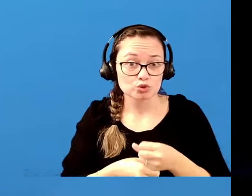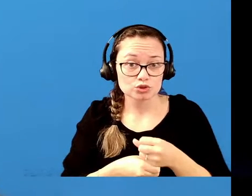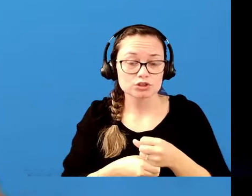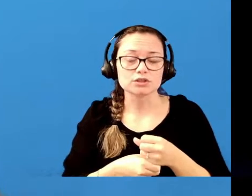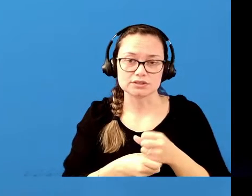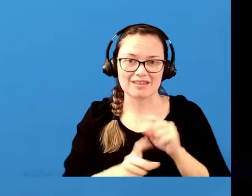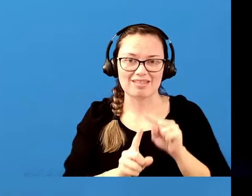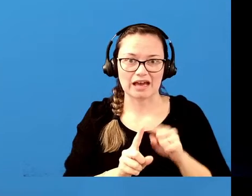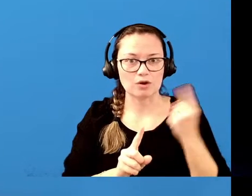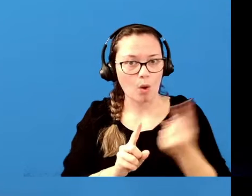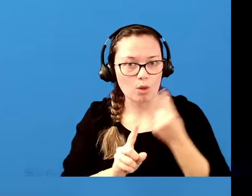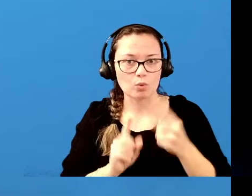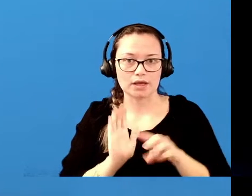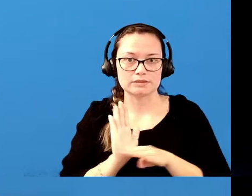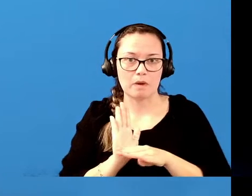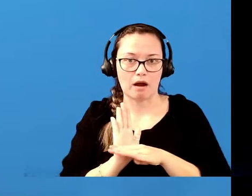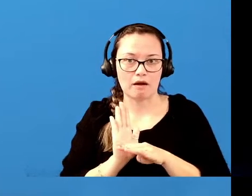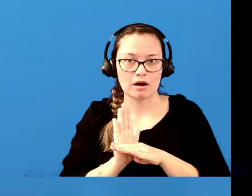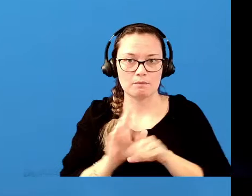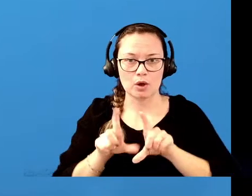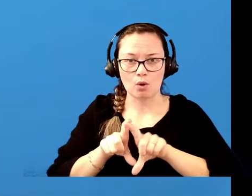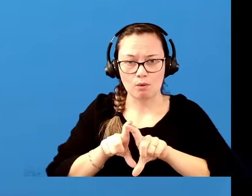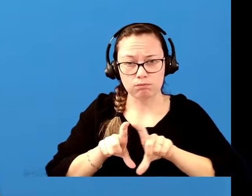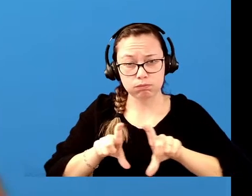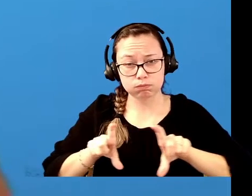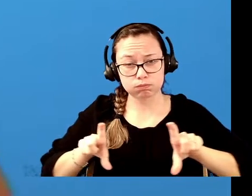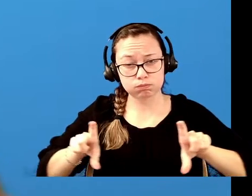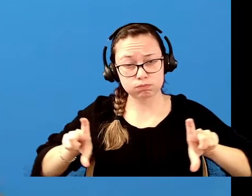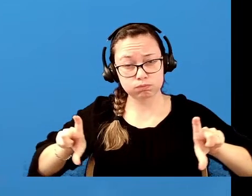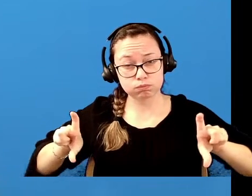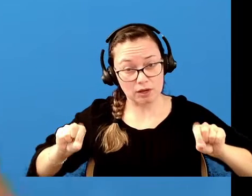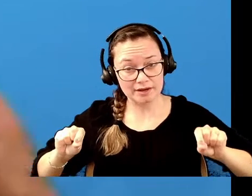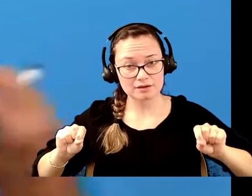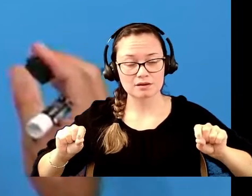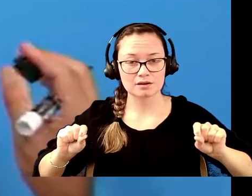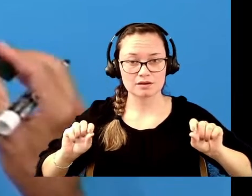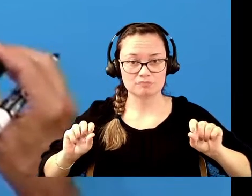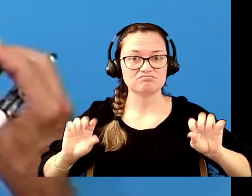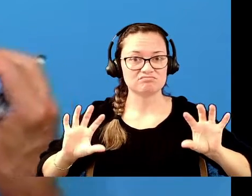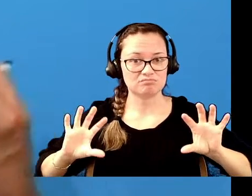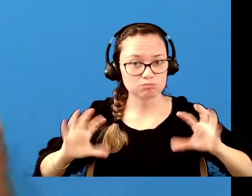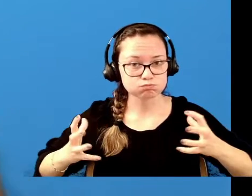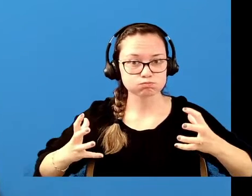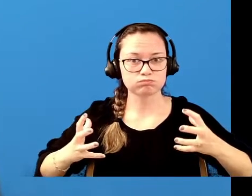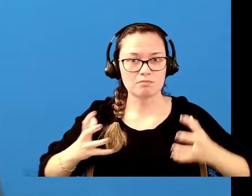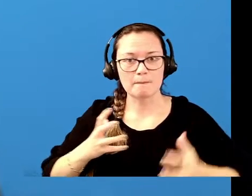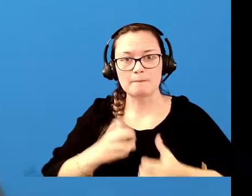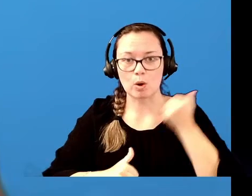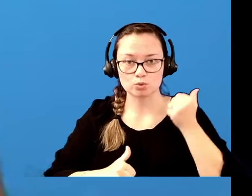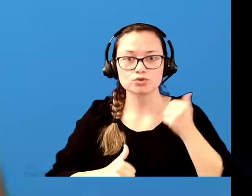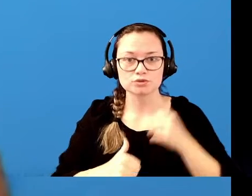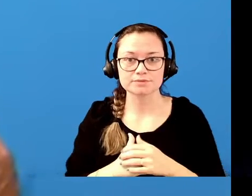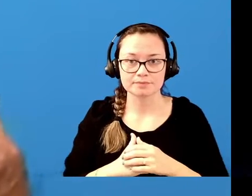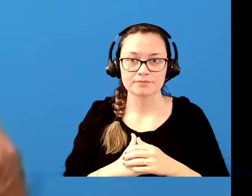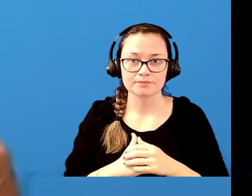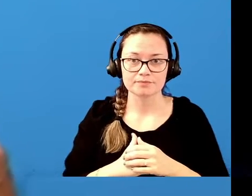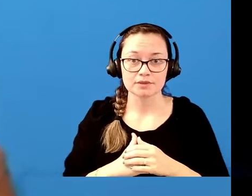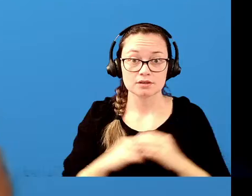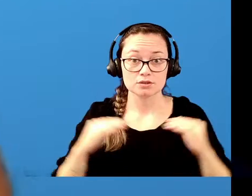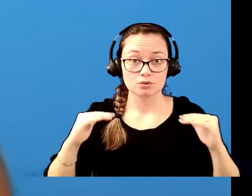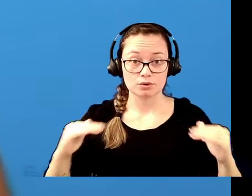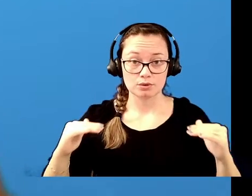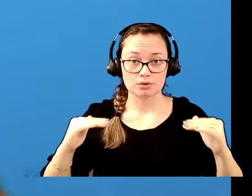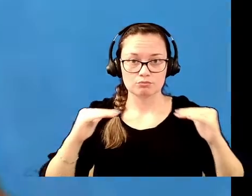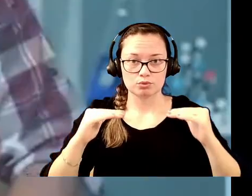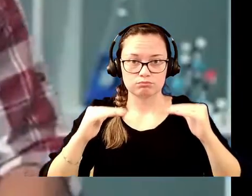the bottom. They're going to far outnumber all of the other groups combined. Right, so all the levels above the